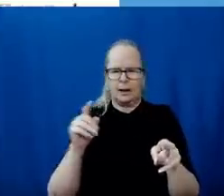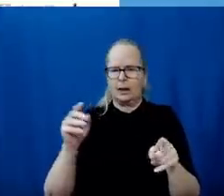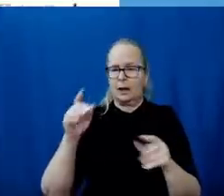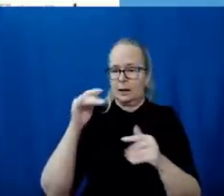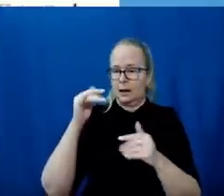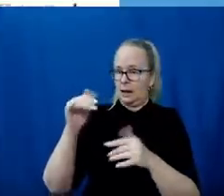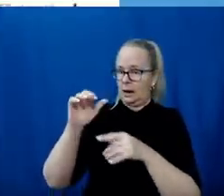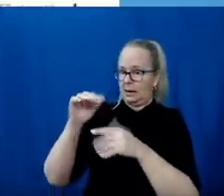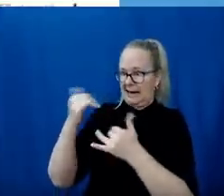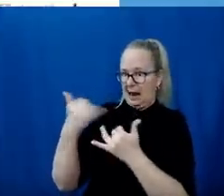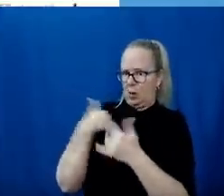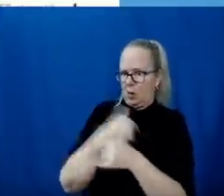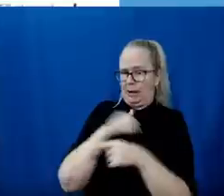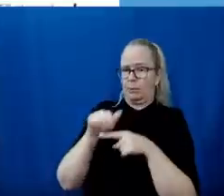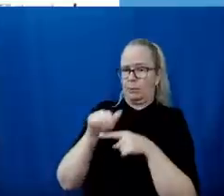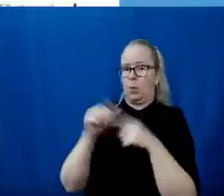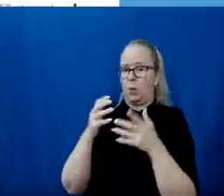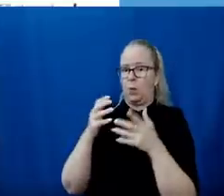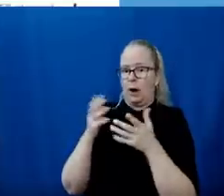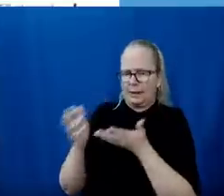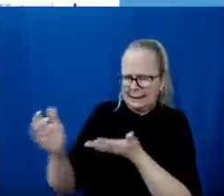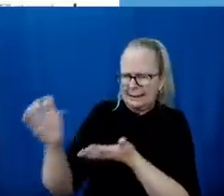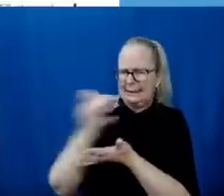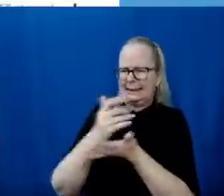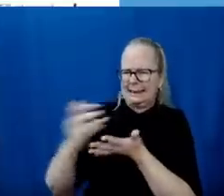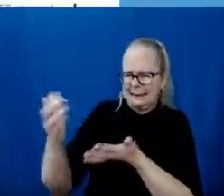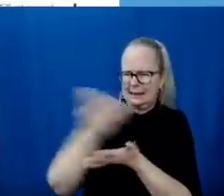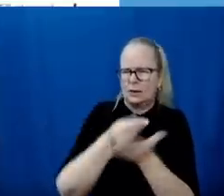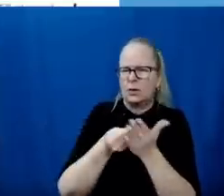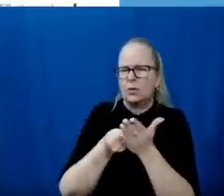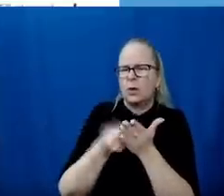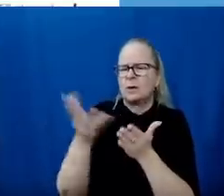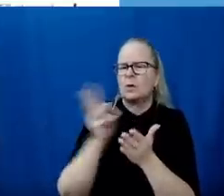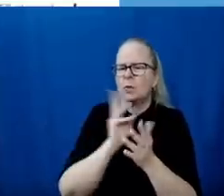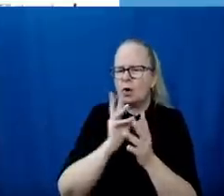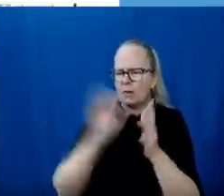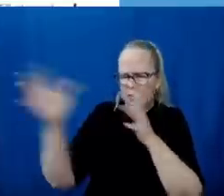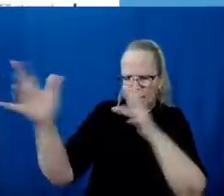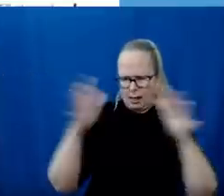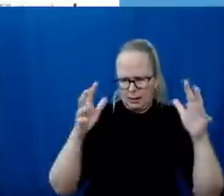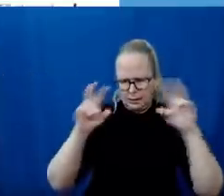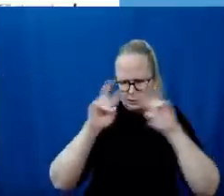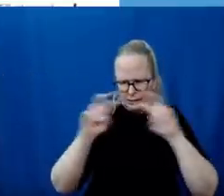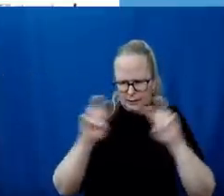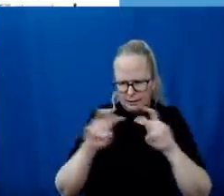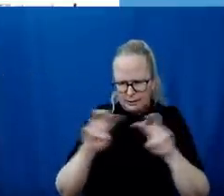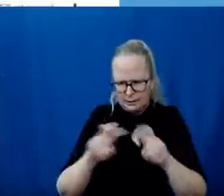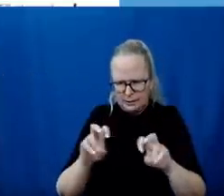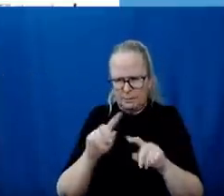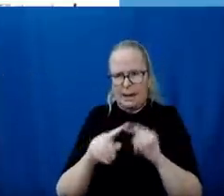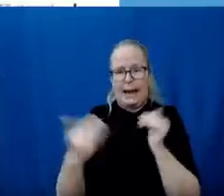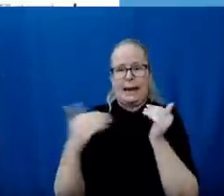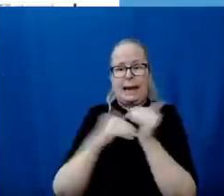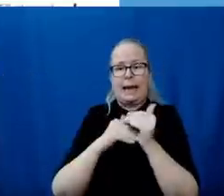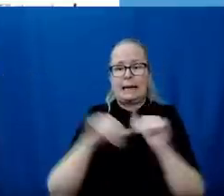fecal burden in wastewater. In practice, that seems to be less so. But again, this is science in action. Next slide,